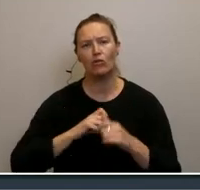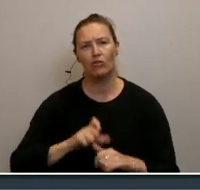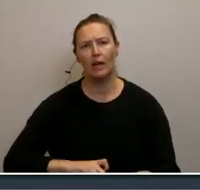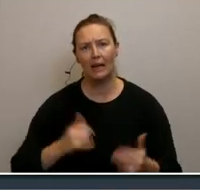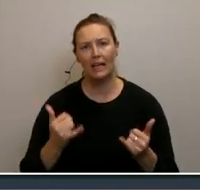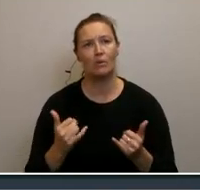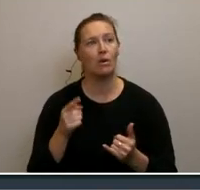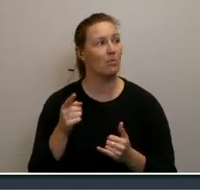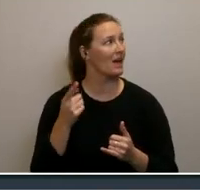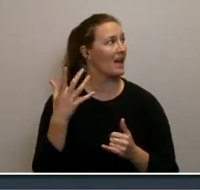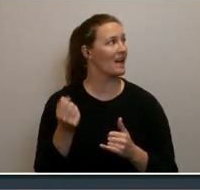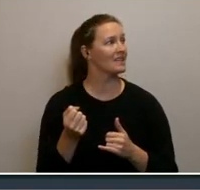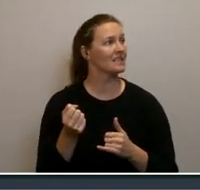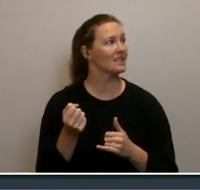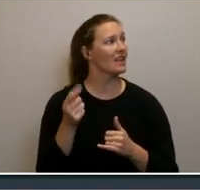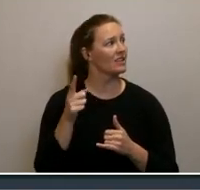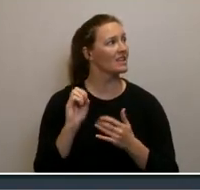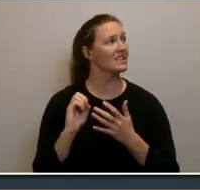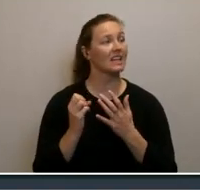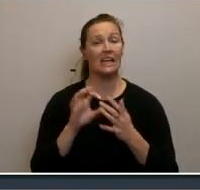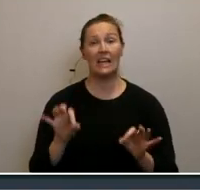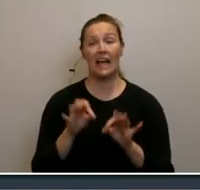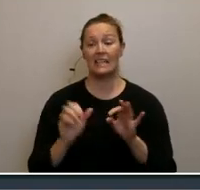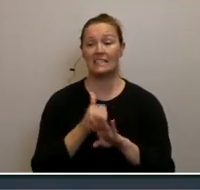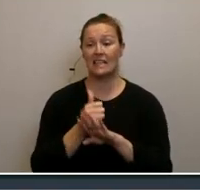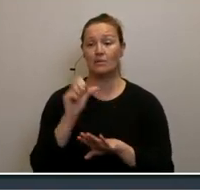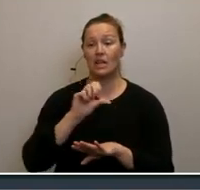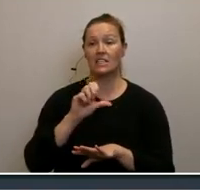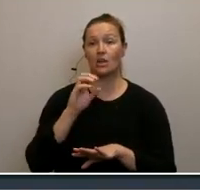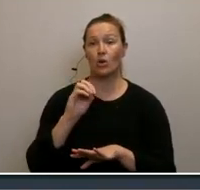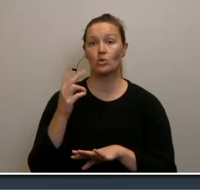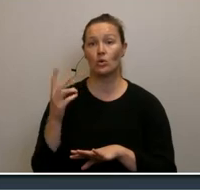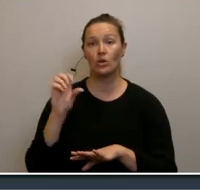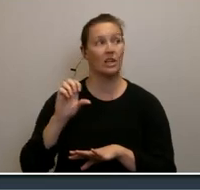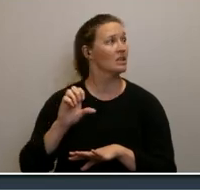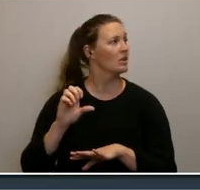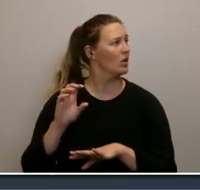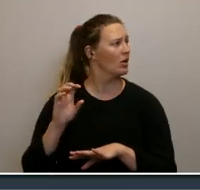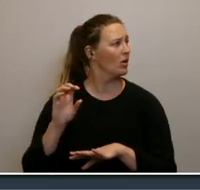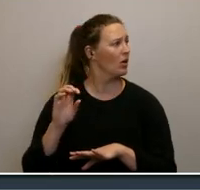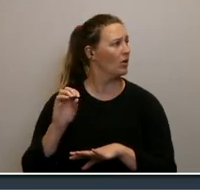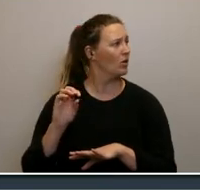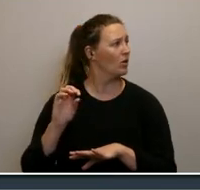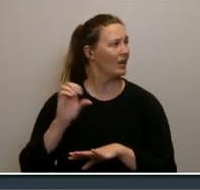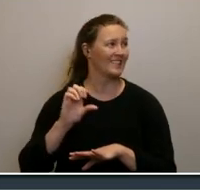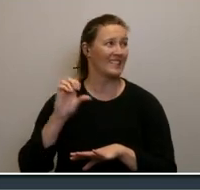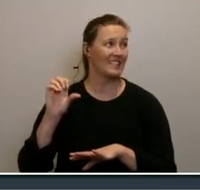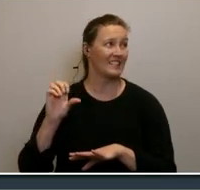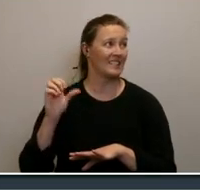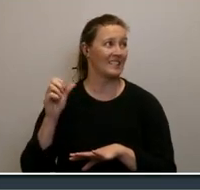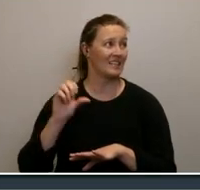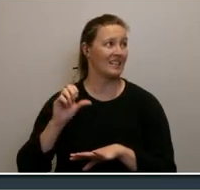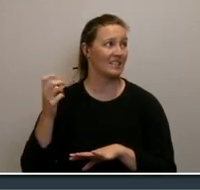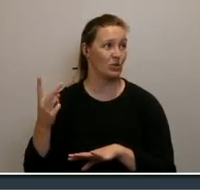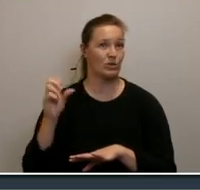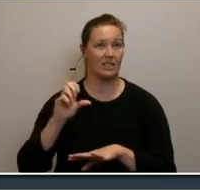had this arboretum and gardens established in 1902 and 1903 by members of Kew Gardens who came out to New Zealand